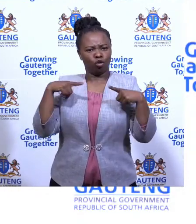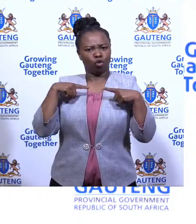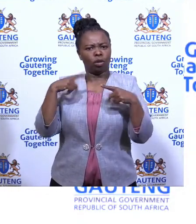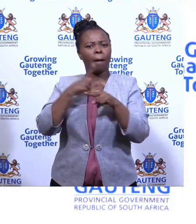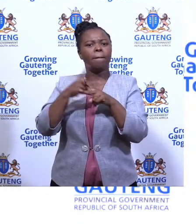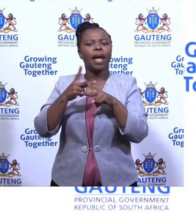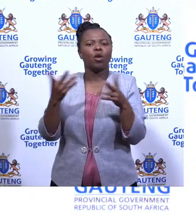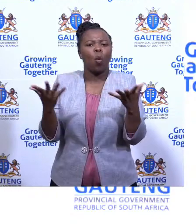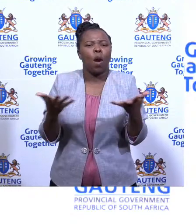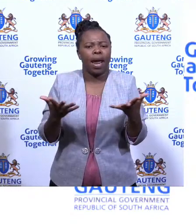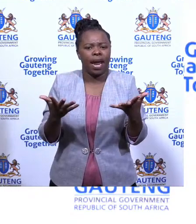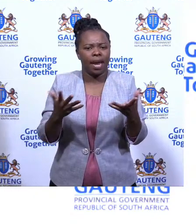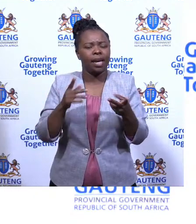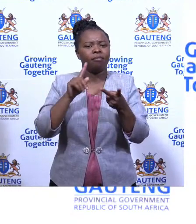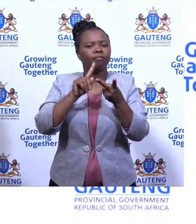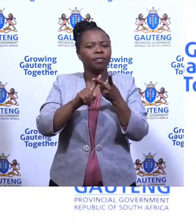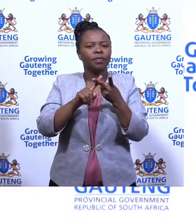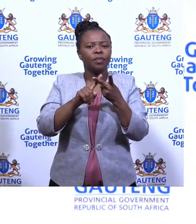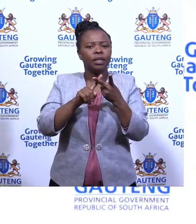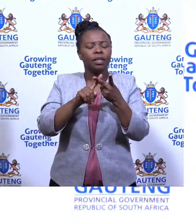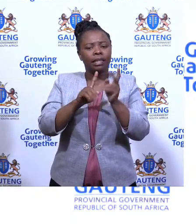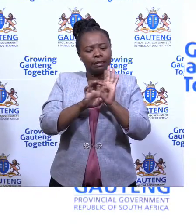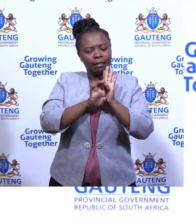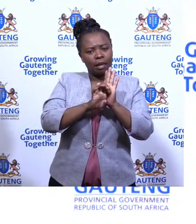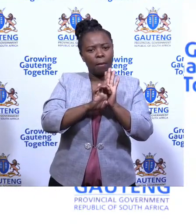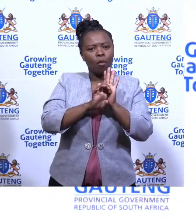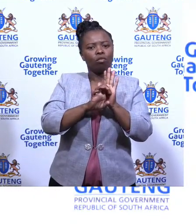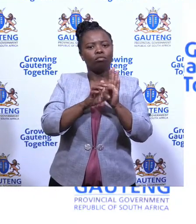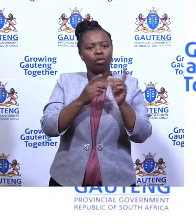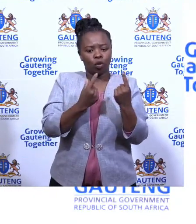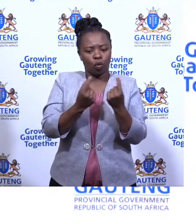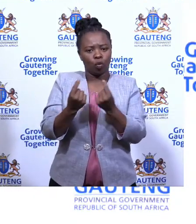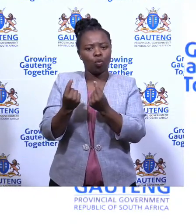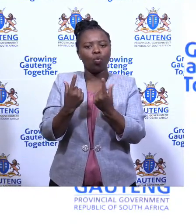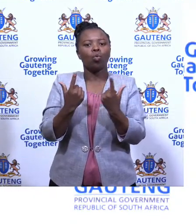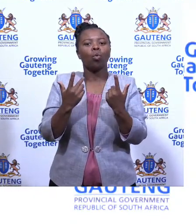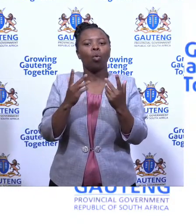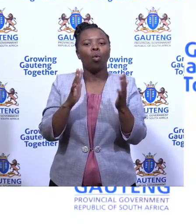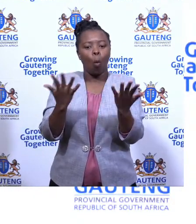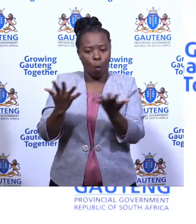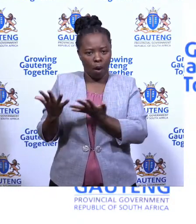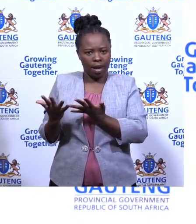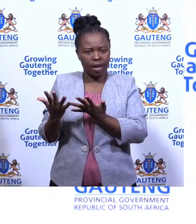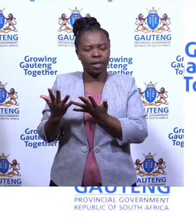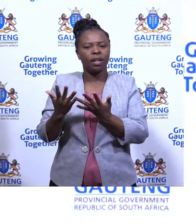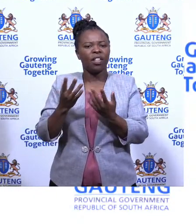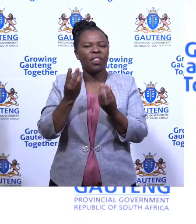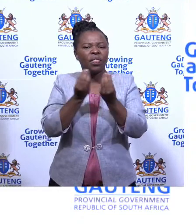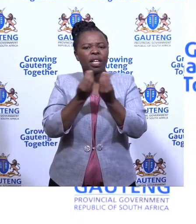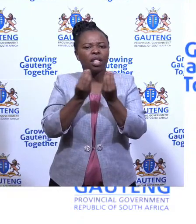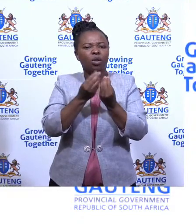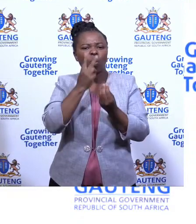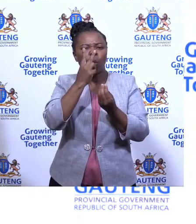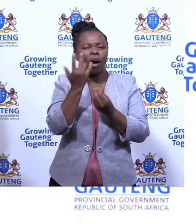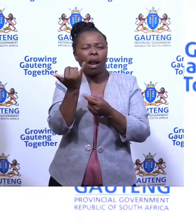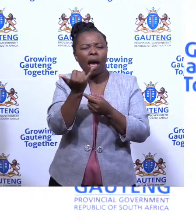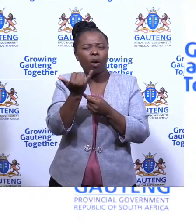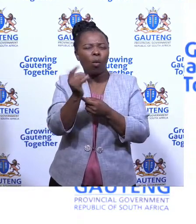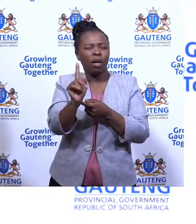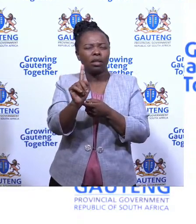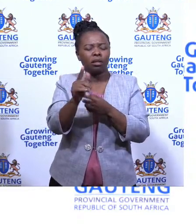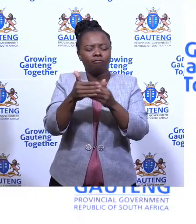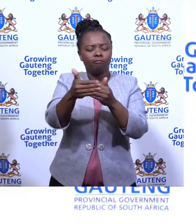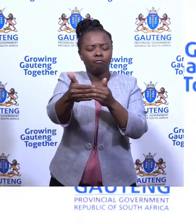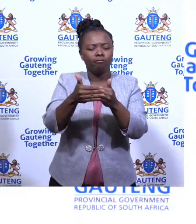going to look like from a modeling point of view? How are things going to look like the road ahead? And